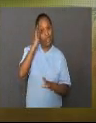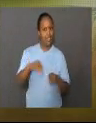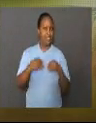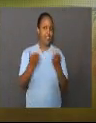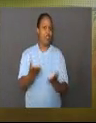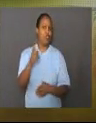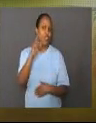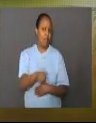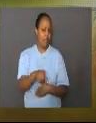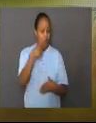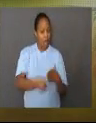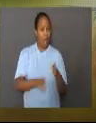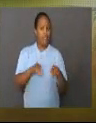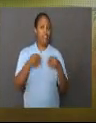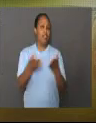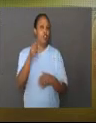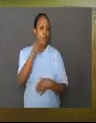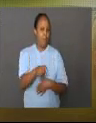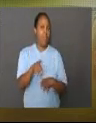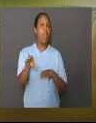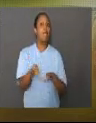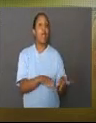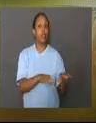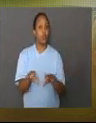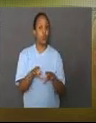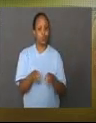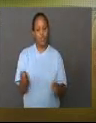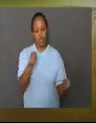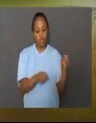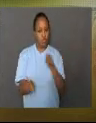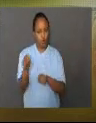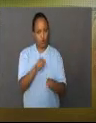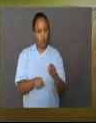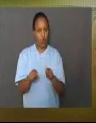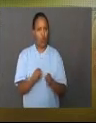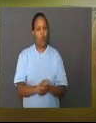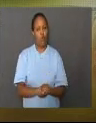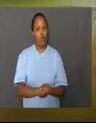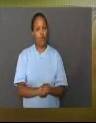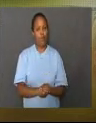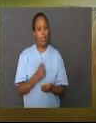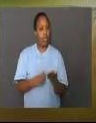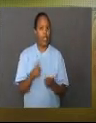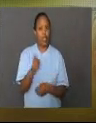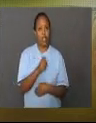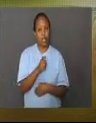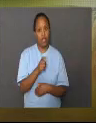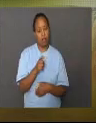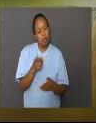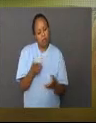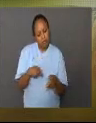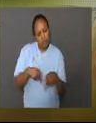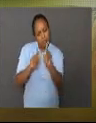and valued for their contributions to society, whether it is through